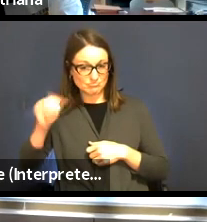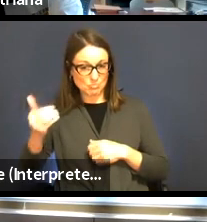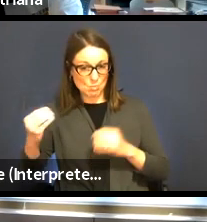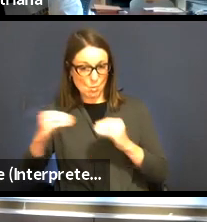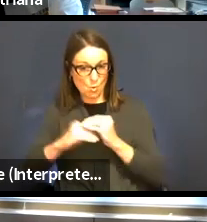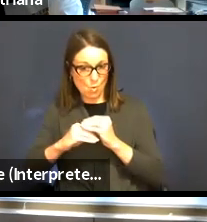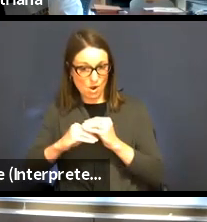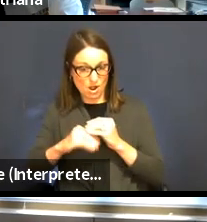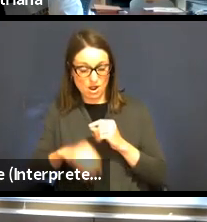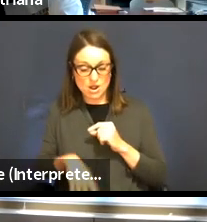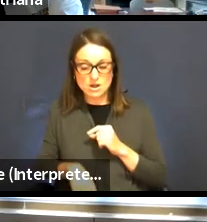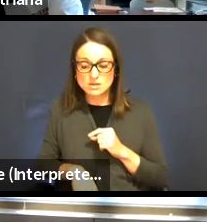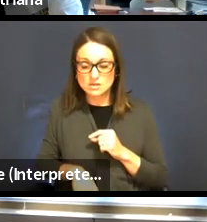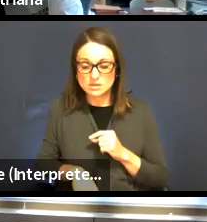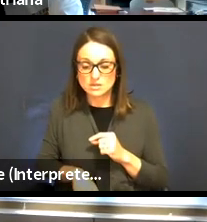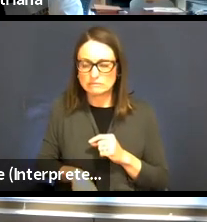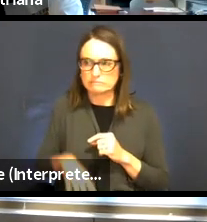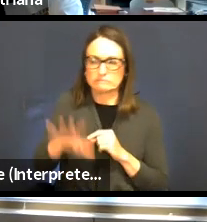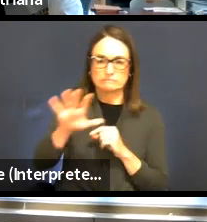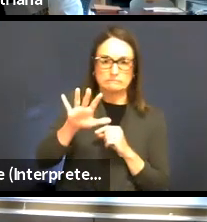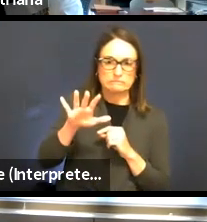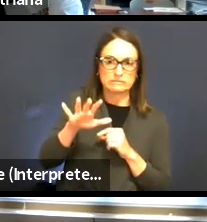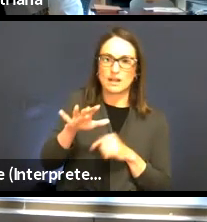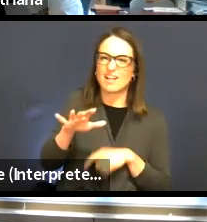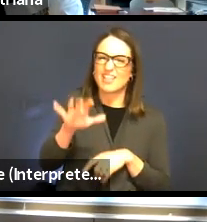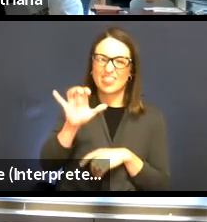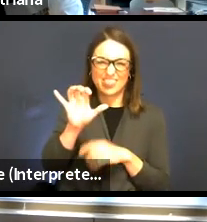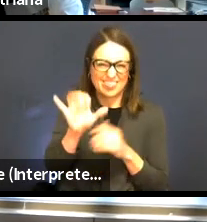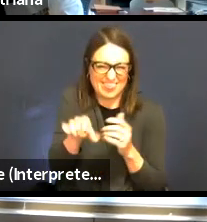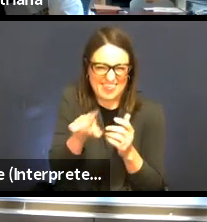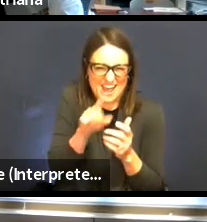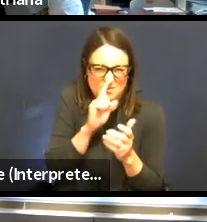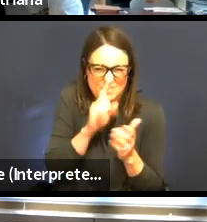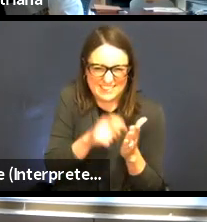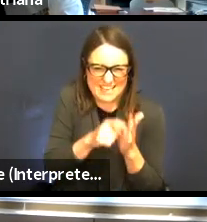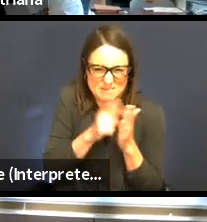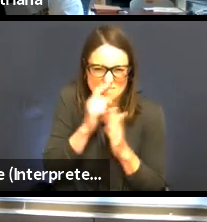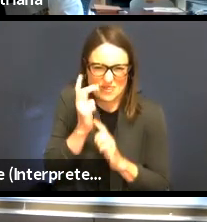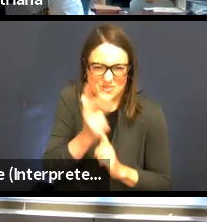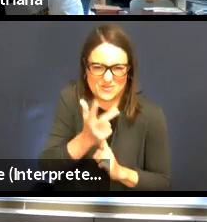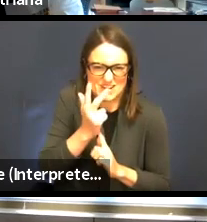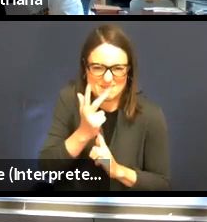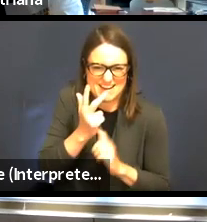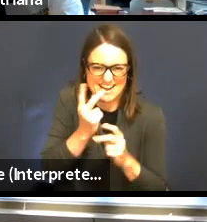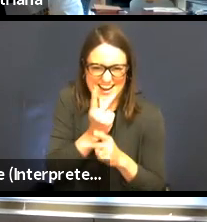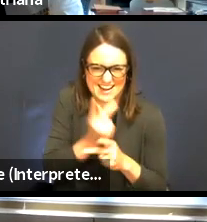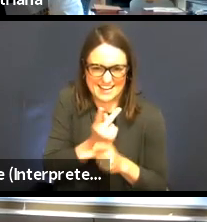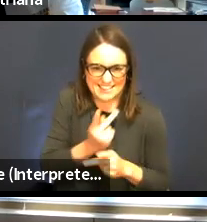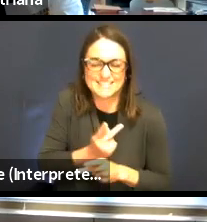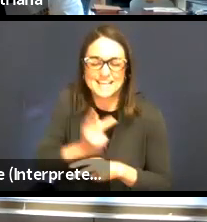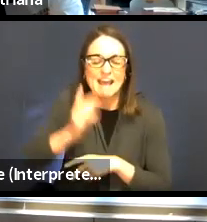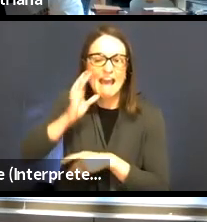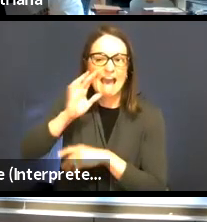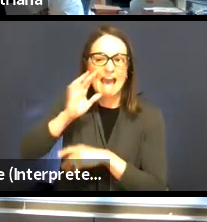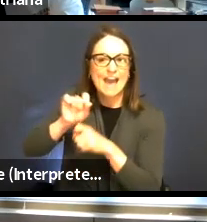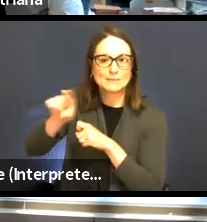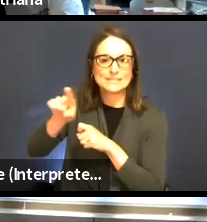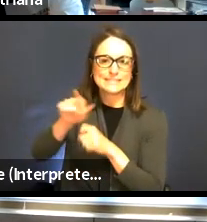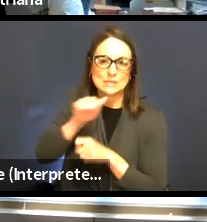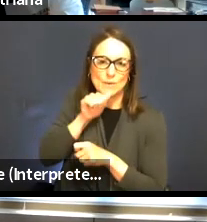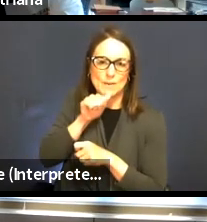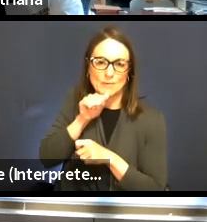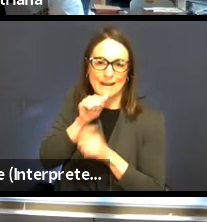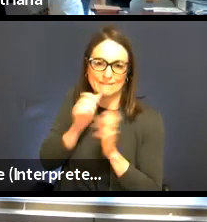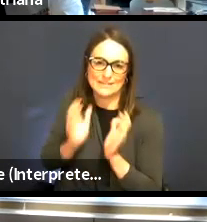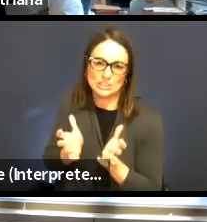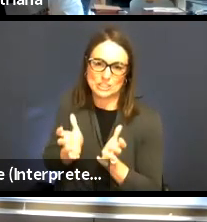I tell you what, that'll take me about 3 minutes to get at. I'll send you a private chat, Pratik,